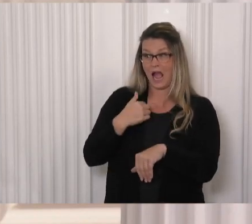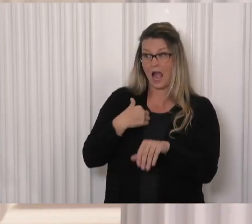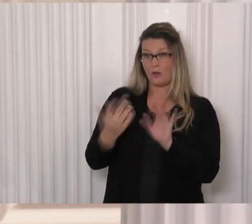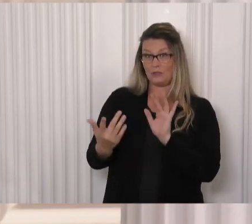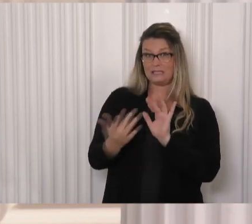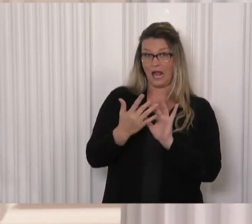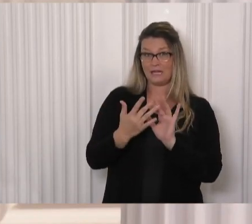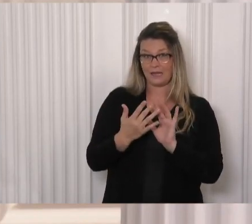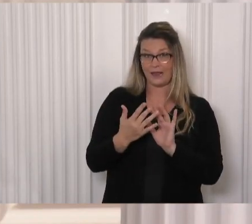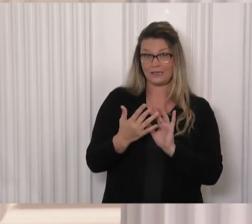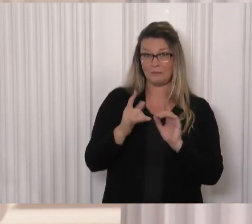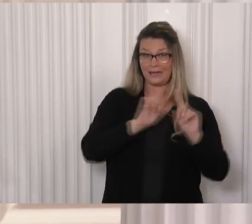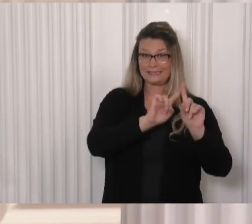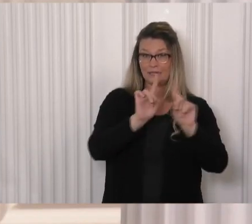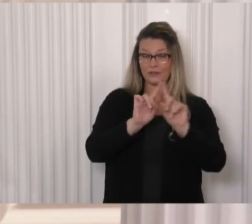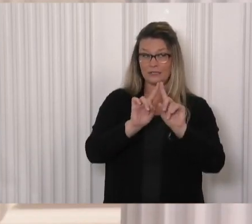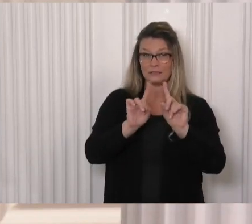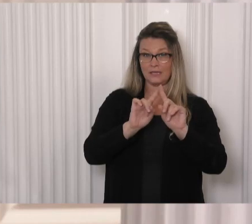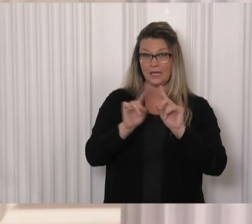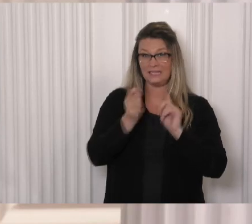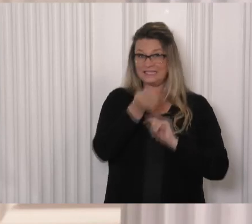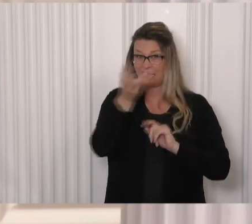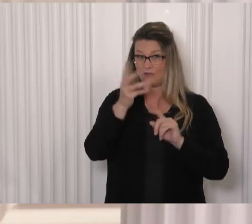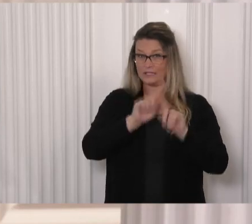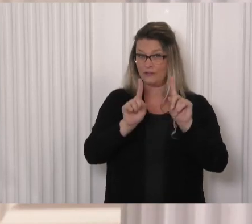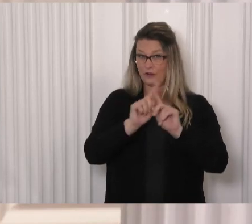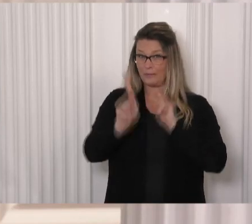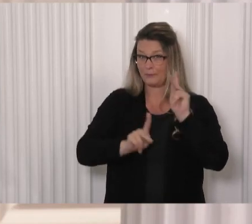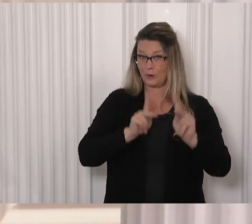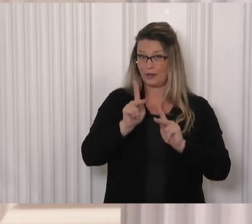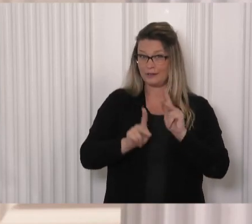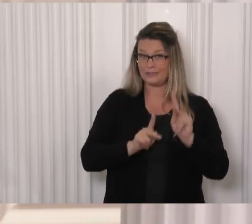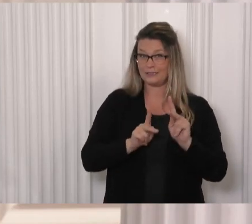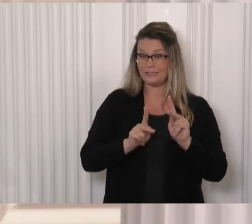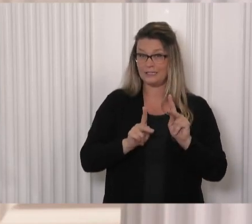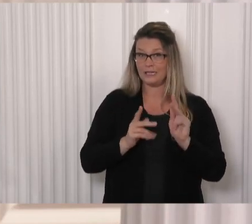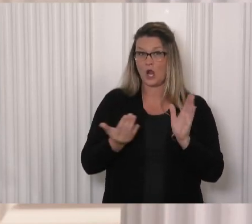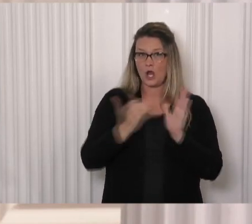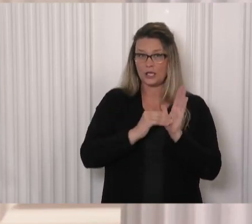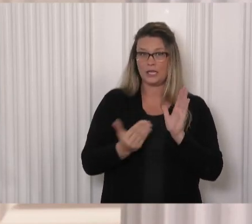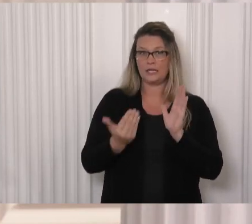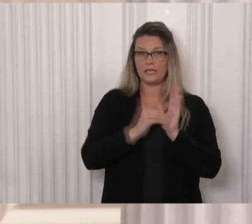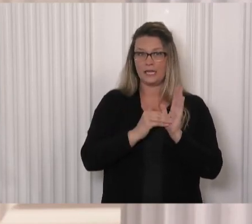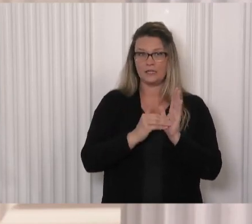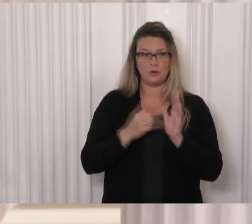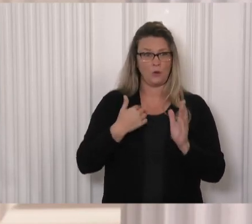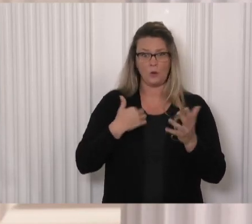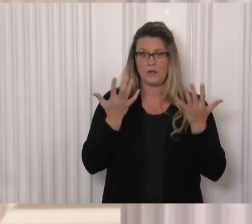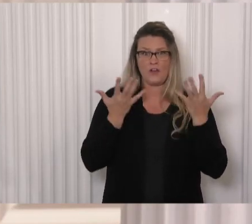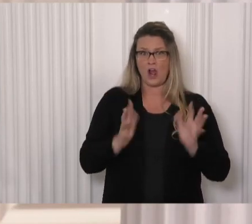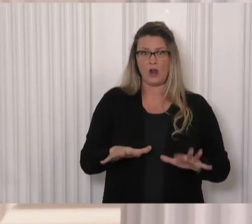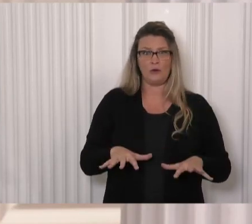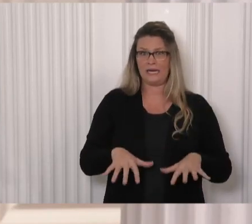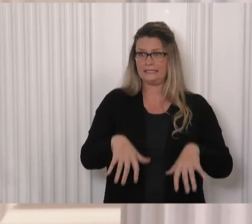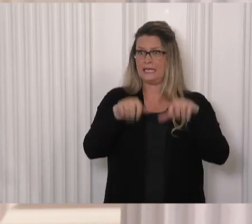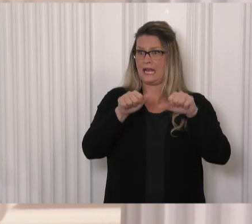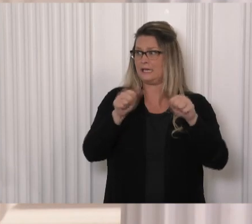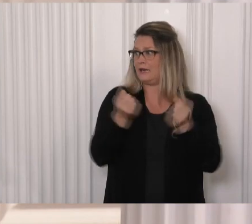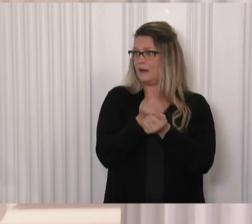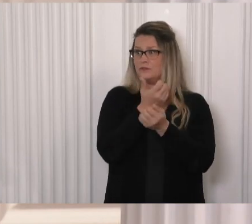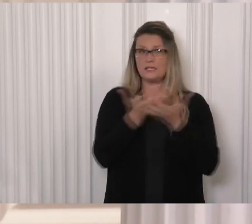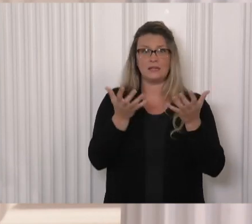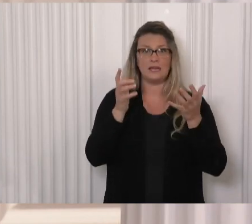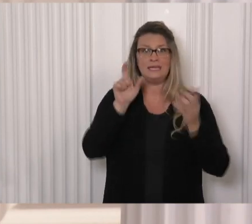different, you know, as I was with you, I was contacted over and over that we had taken all the necessary steps that we needed